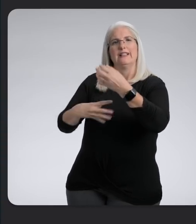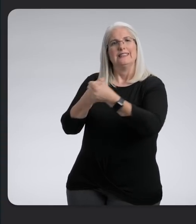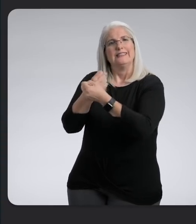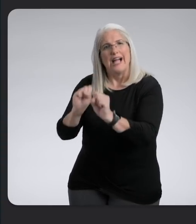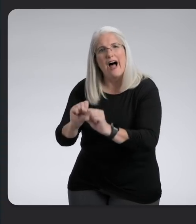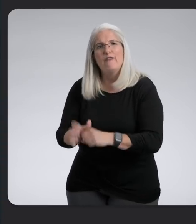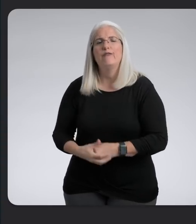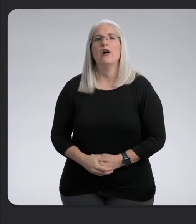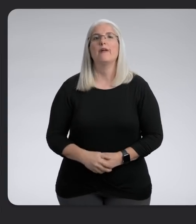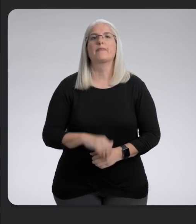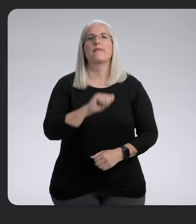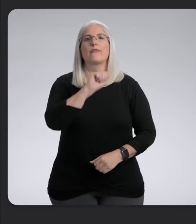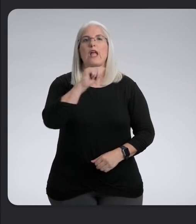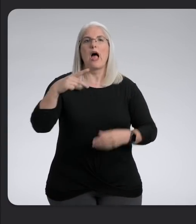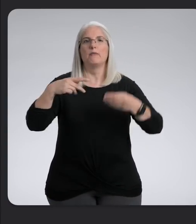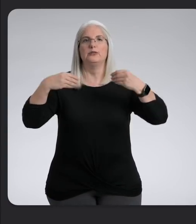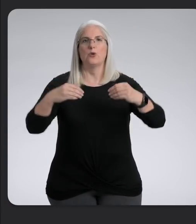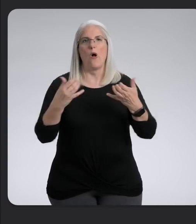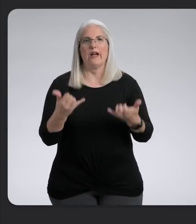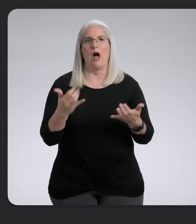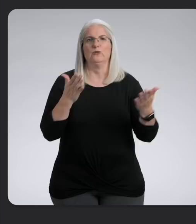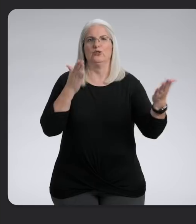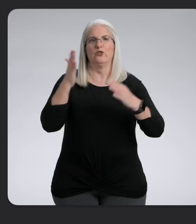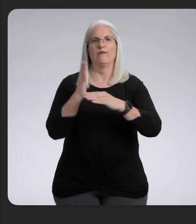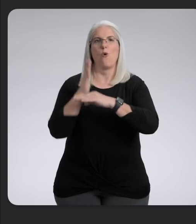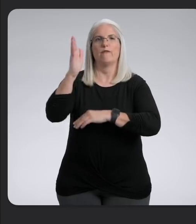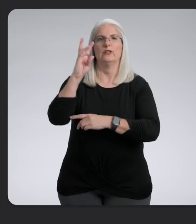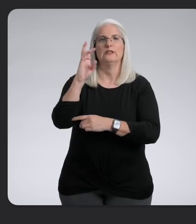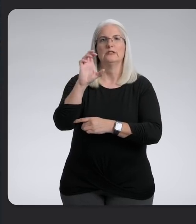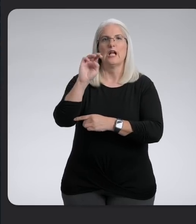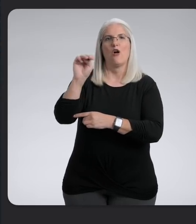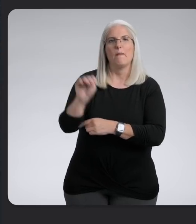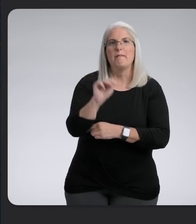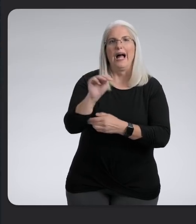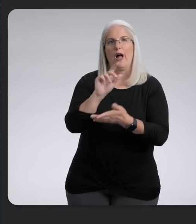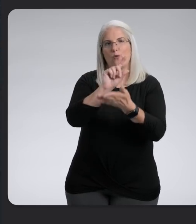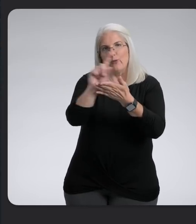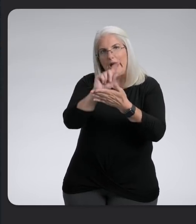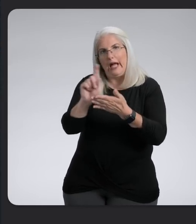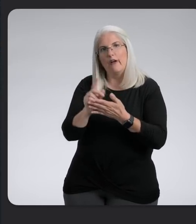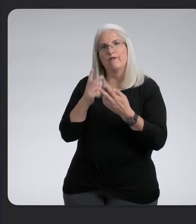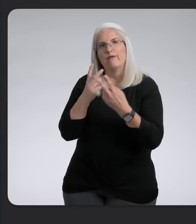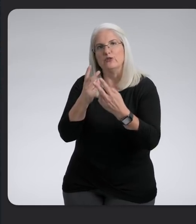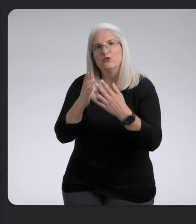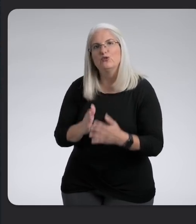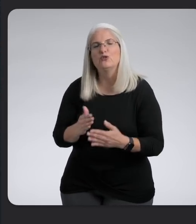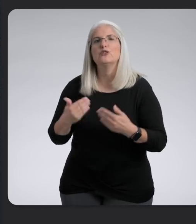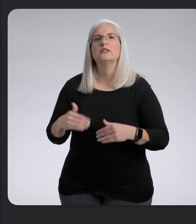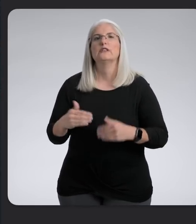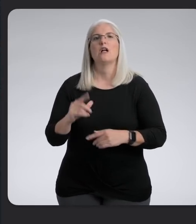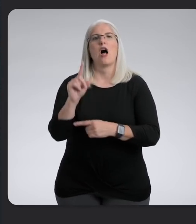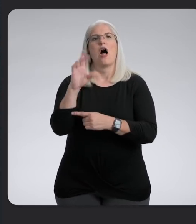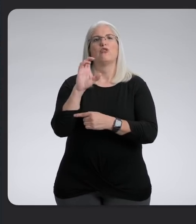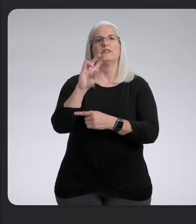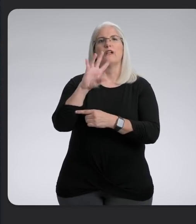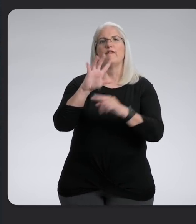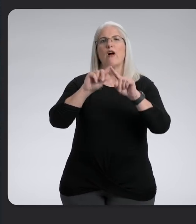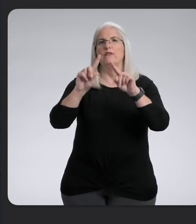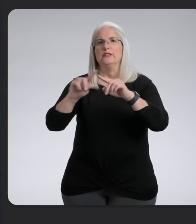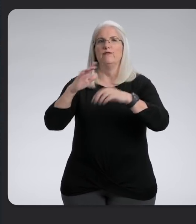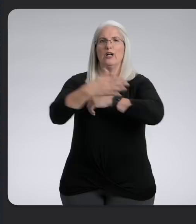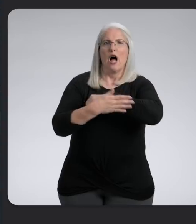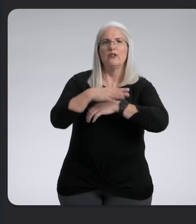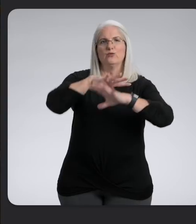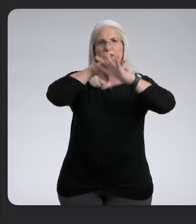App Store now serves nearly 600 million weekly visitors in 175 countries and regions, making